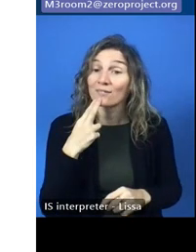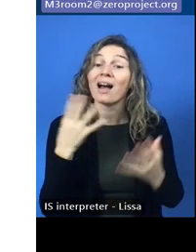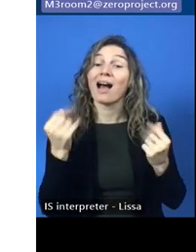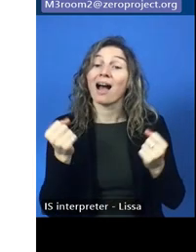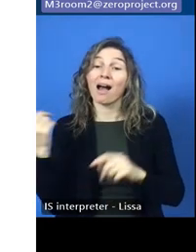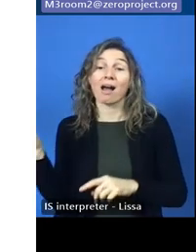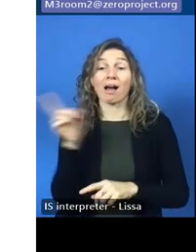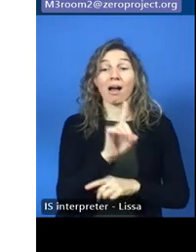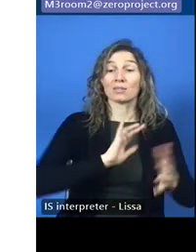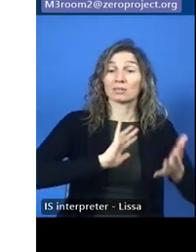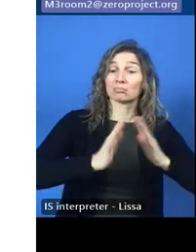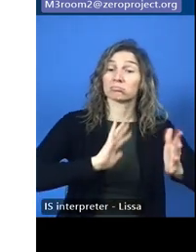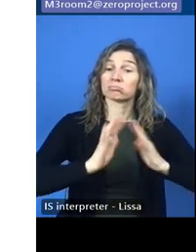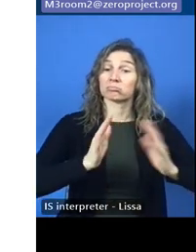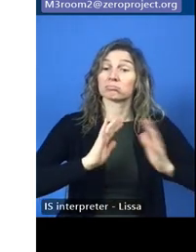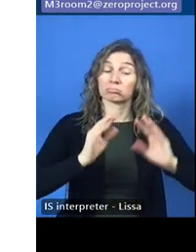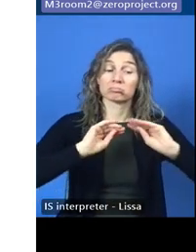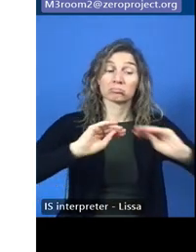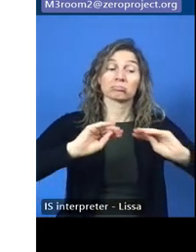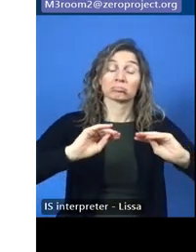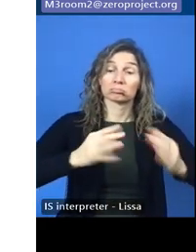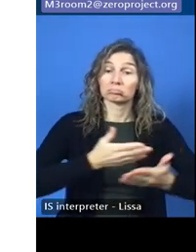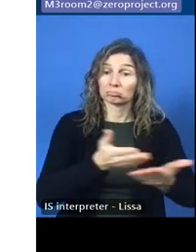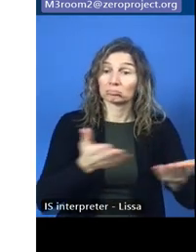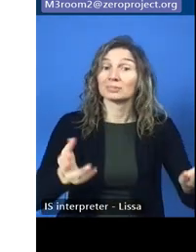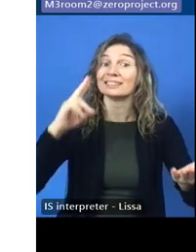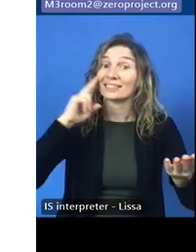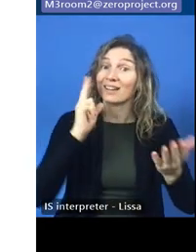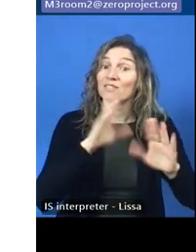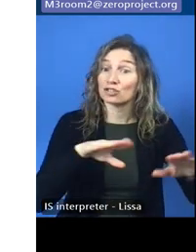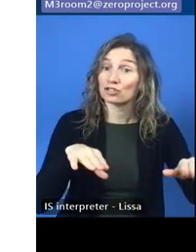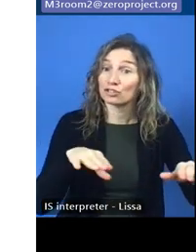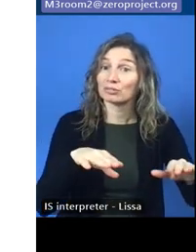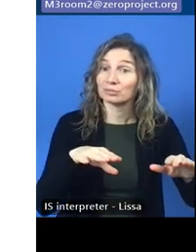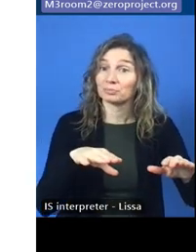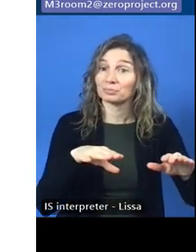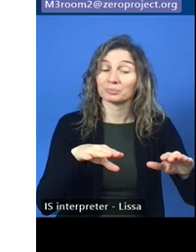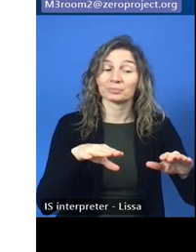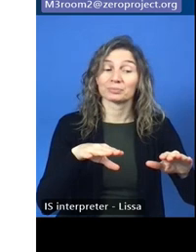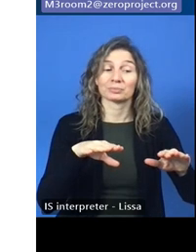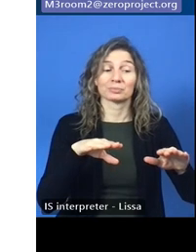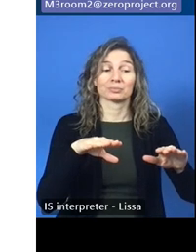on how to teach the deaf children. So